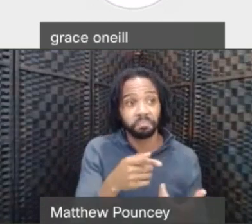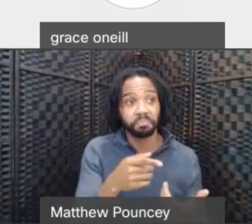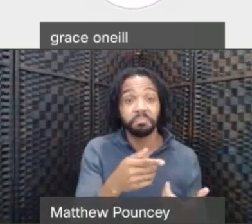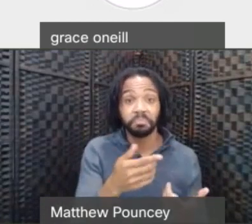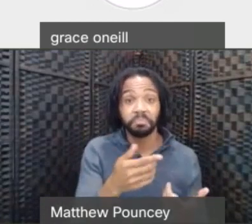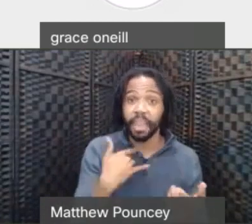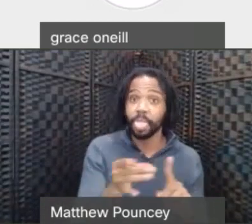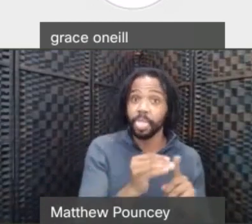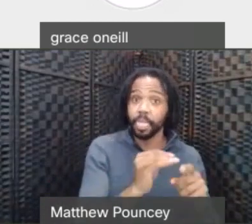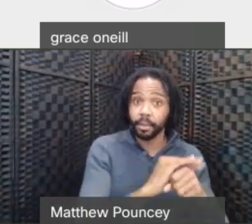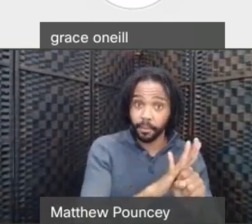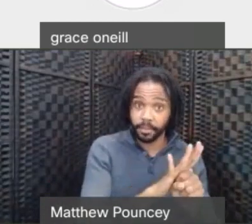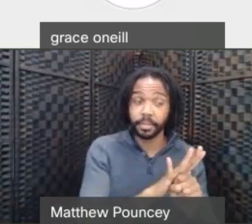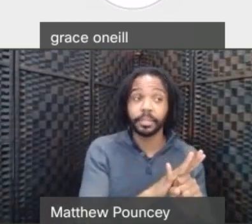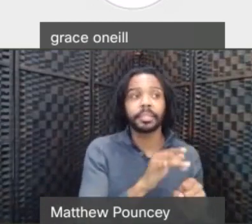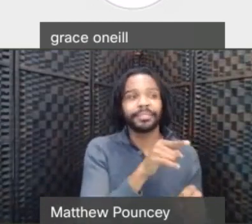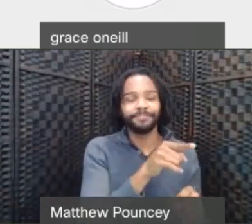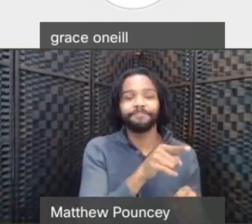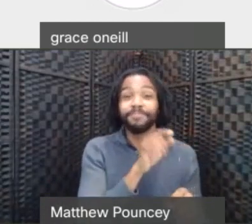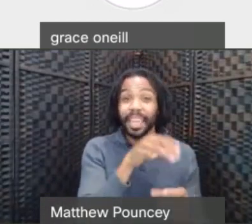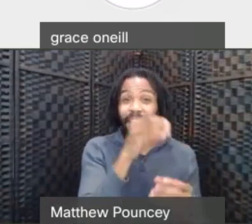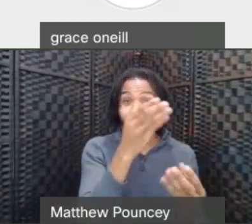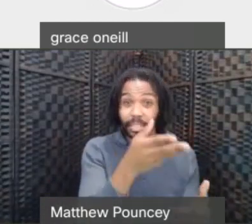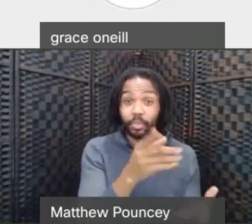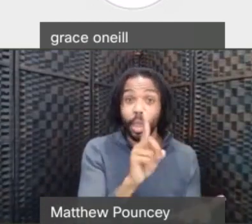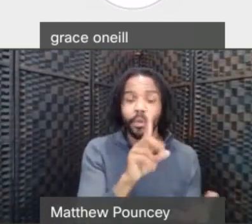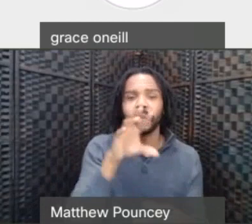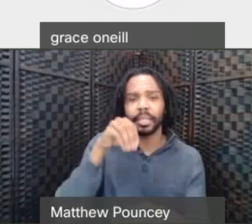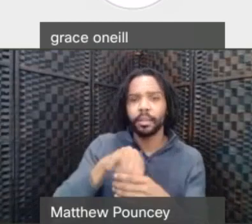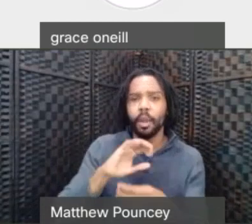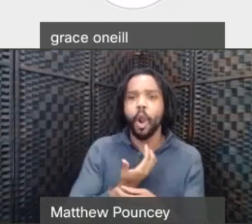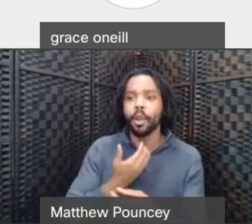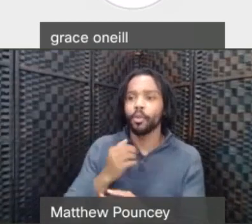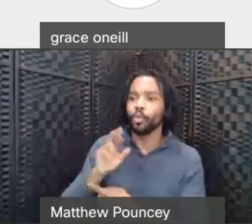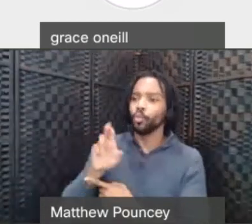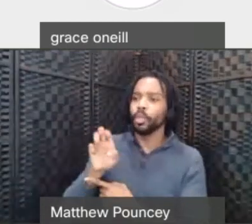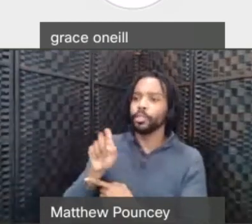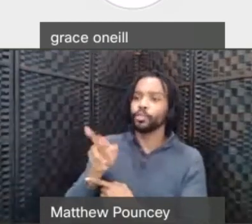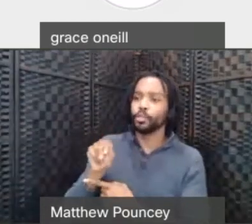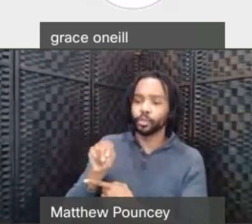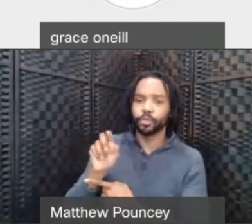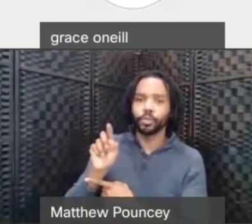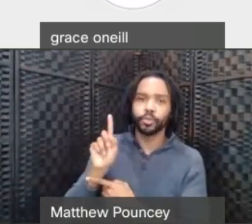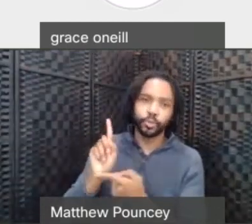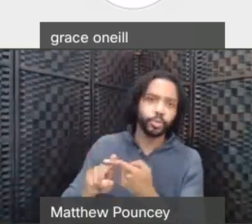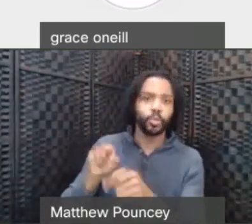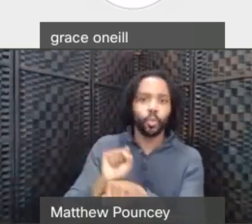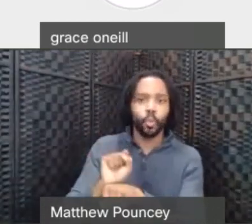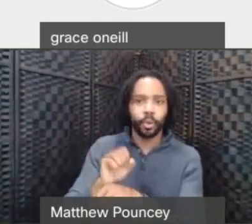those are outlined in the return to work guidance that somebody provided the link for in the chat.